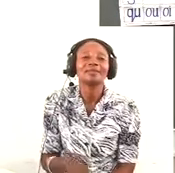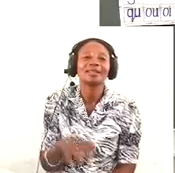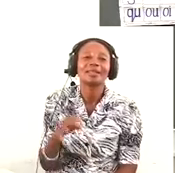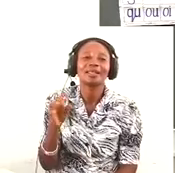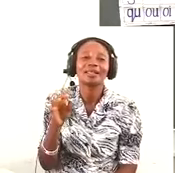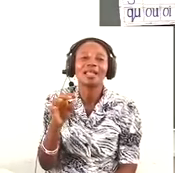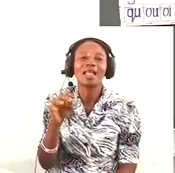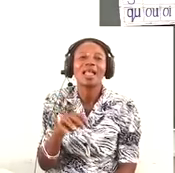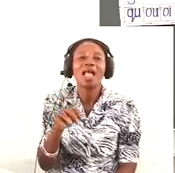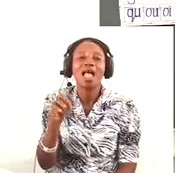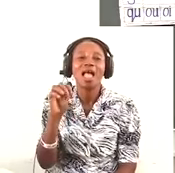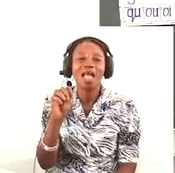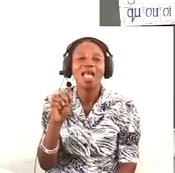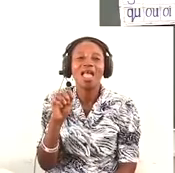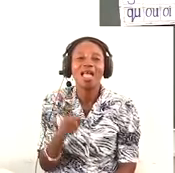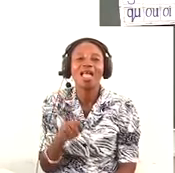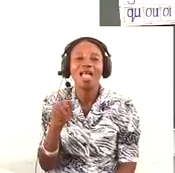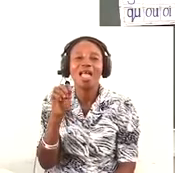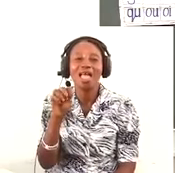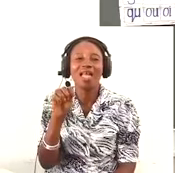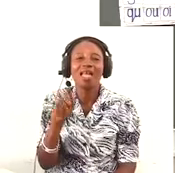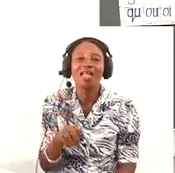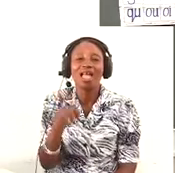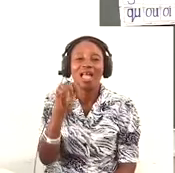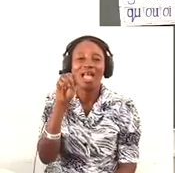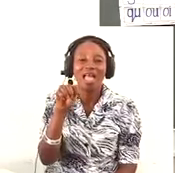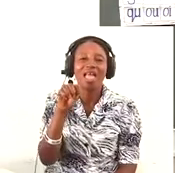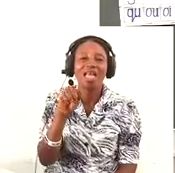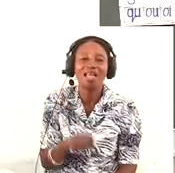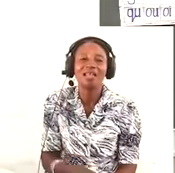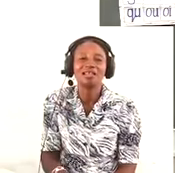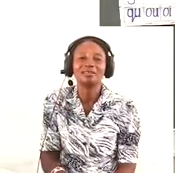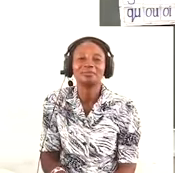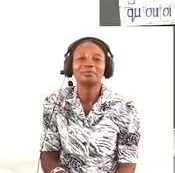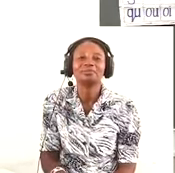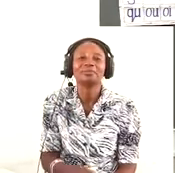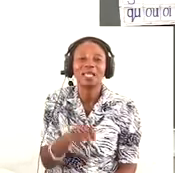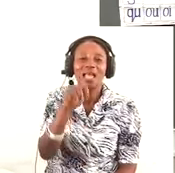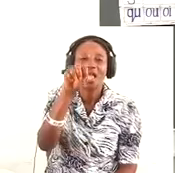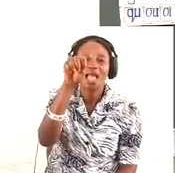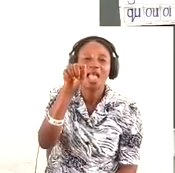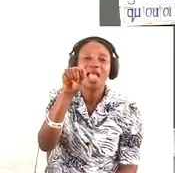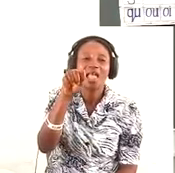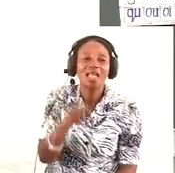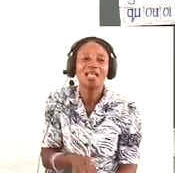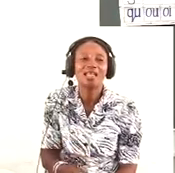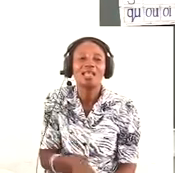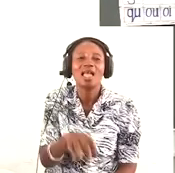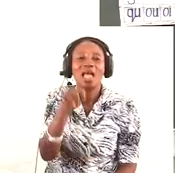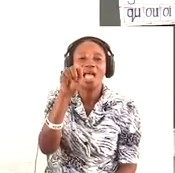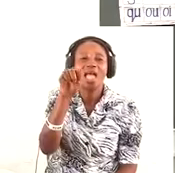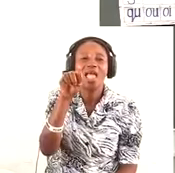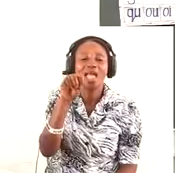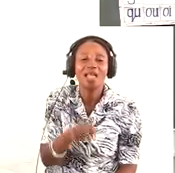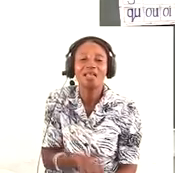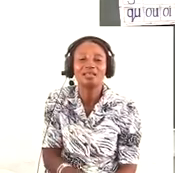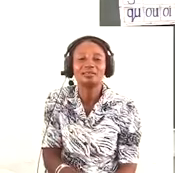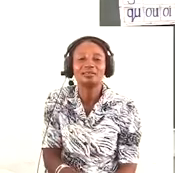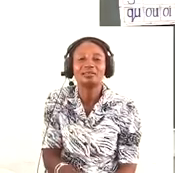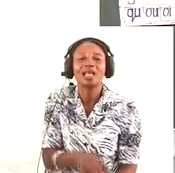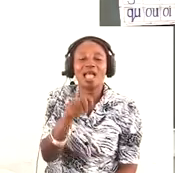E sound. What is the sound? E. What is the sound? E. Let's say it again.